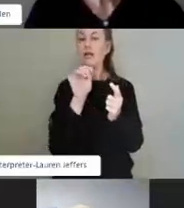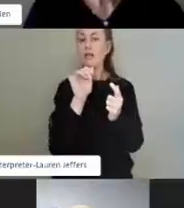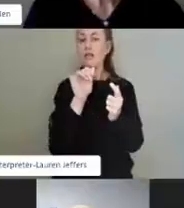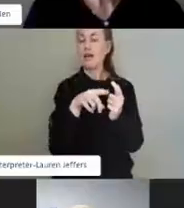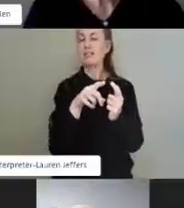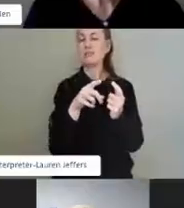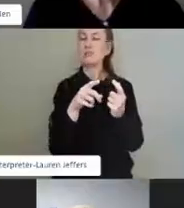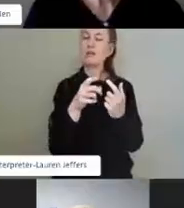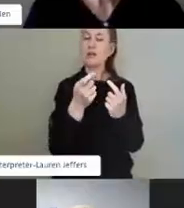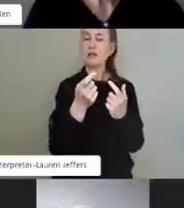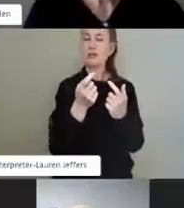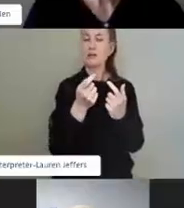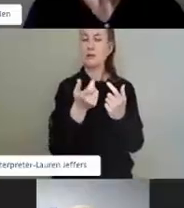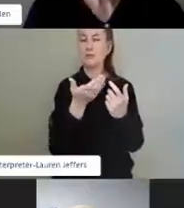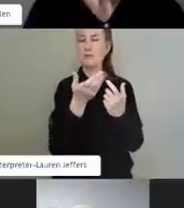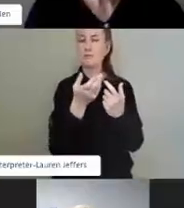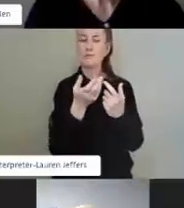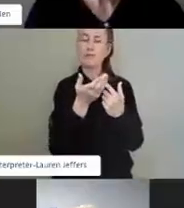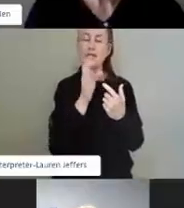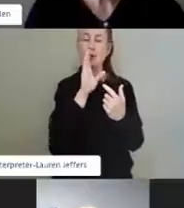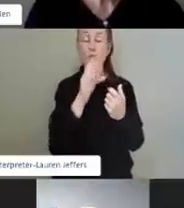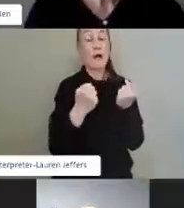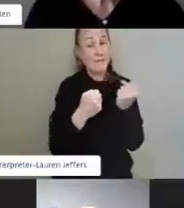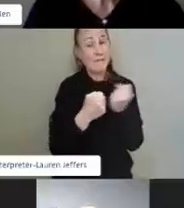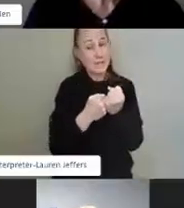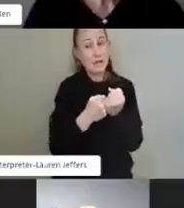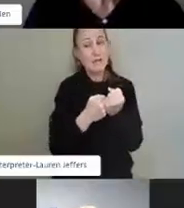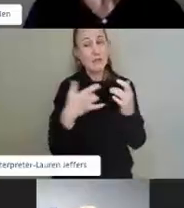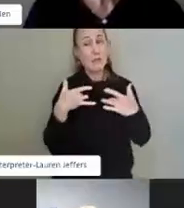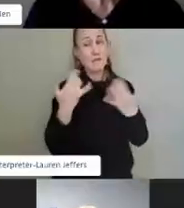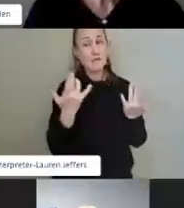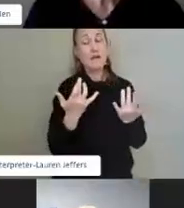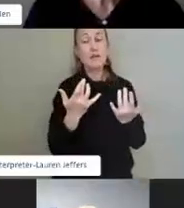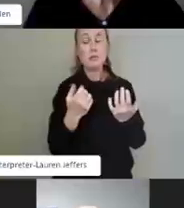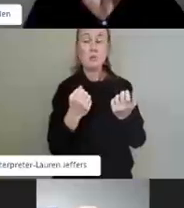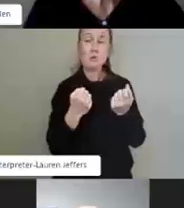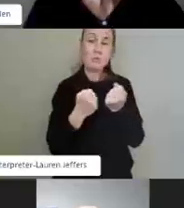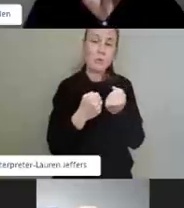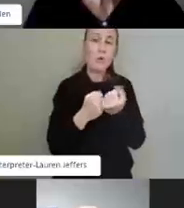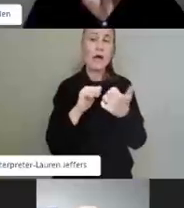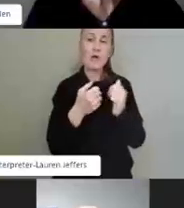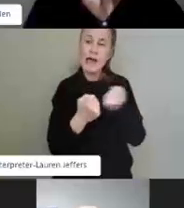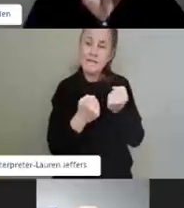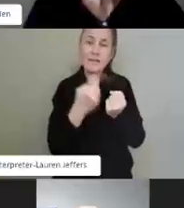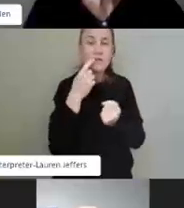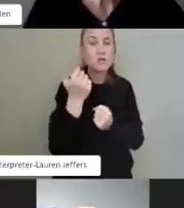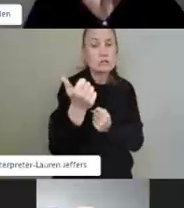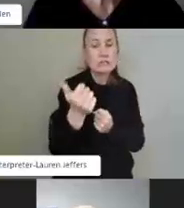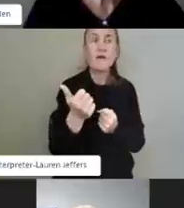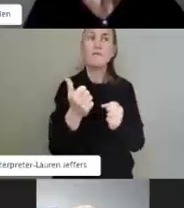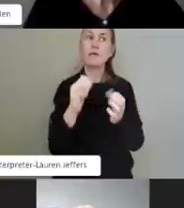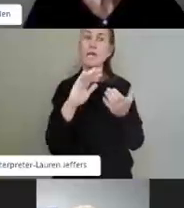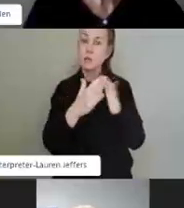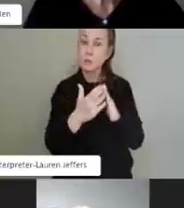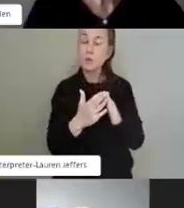under the spill. One, it's going to be an advocacy event where we're promoting how to advocate for yourself in the community. It's